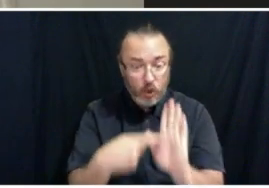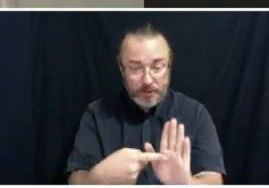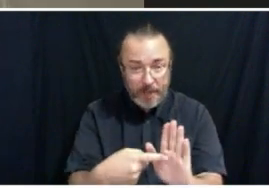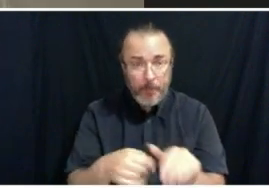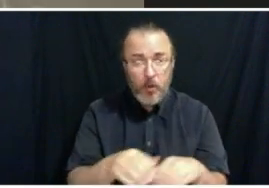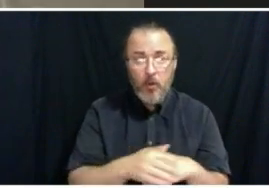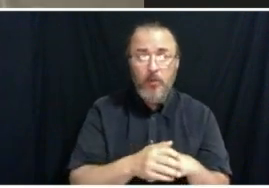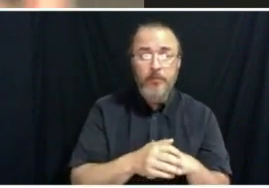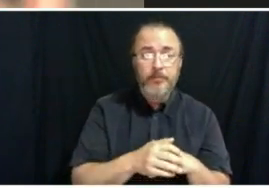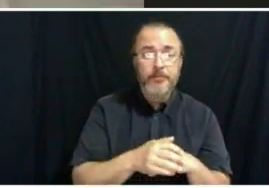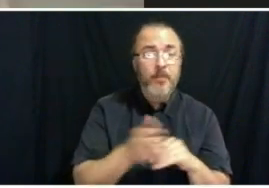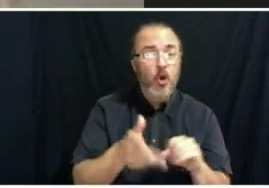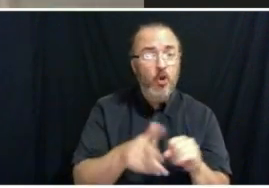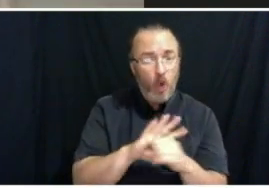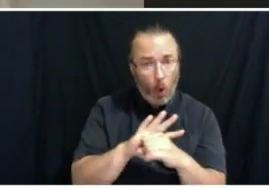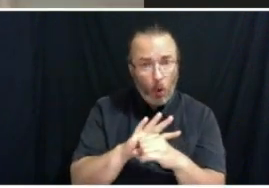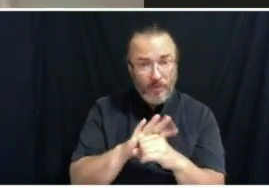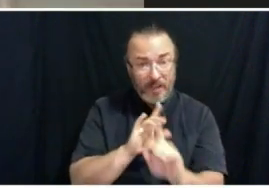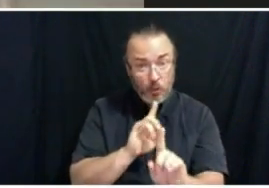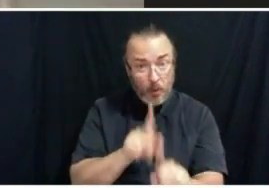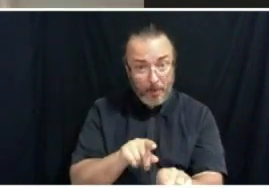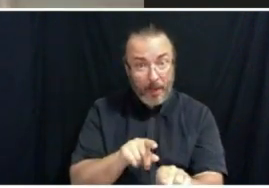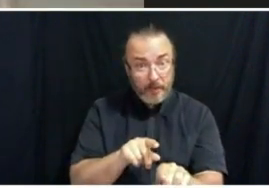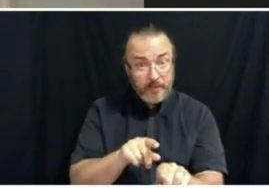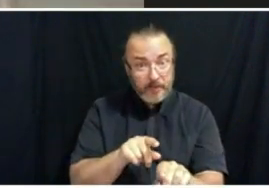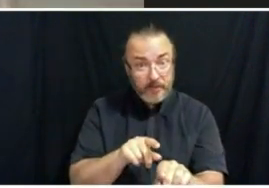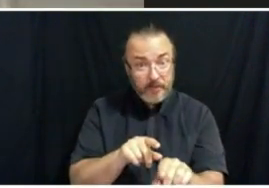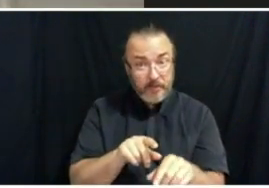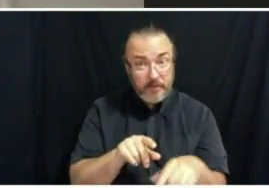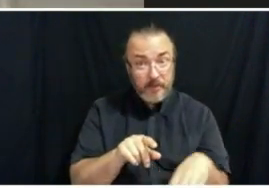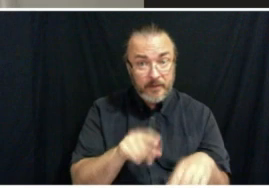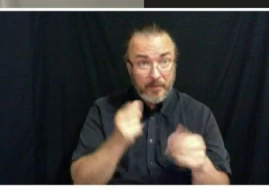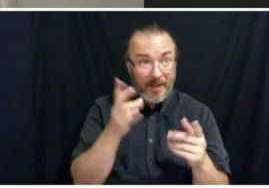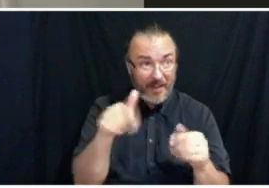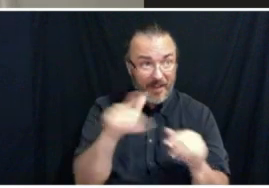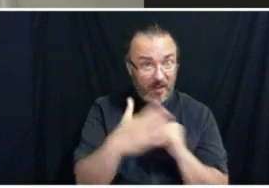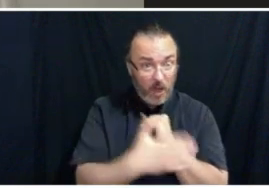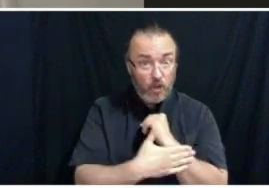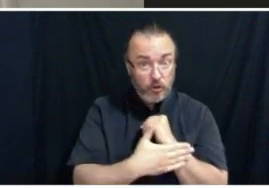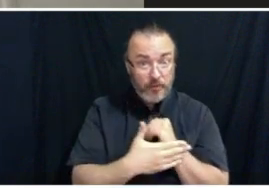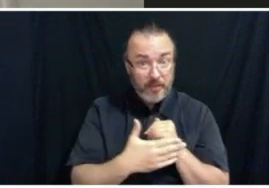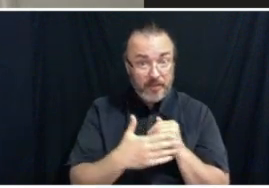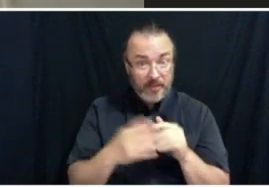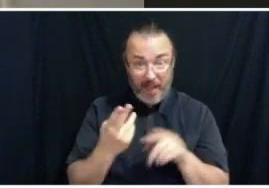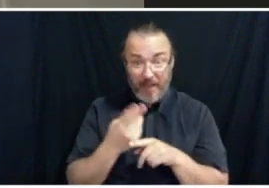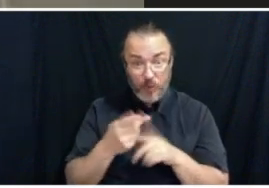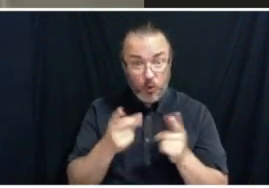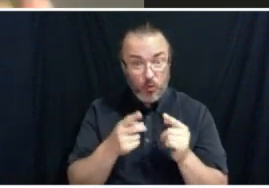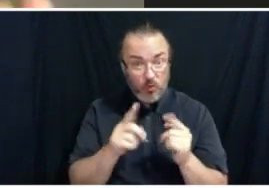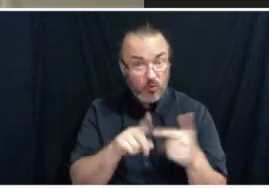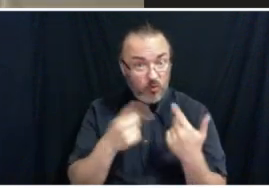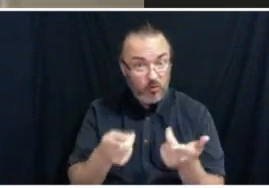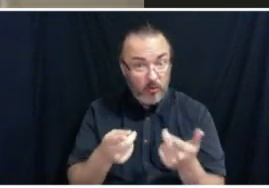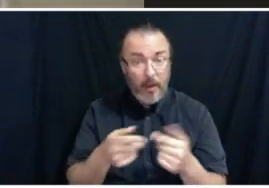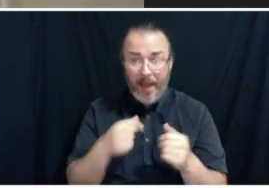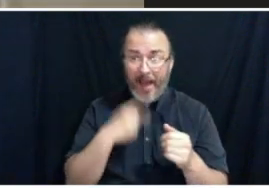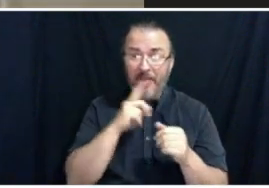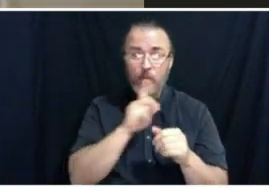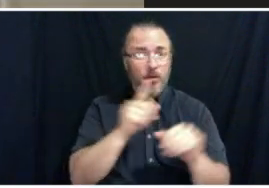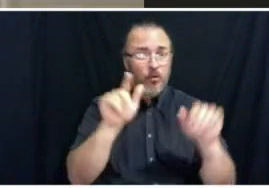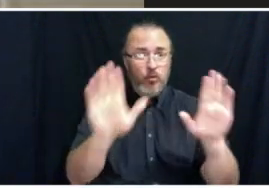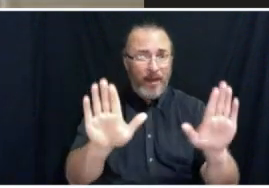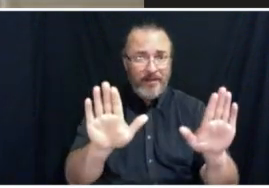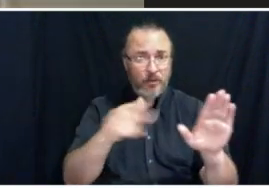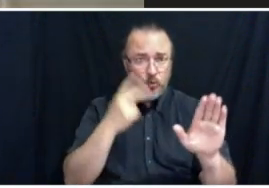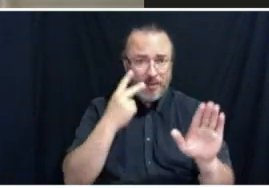COVID response that many countries have been implemented, I think it's great to see that many